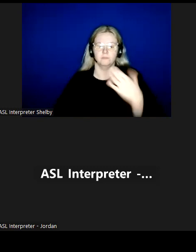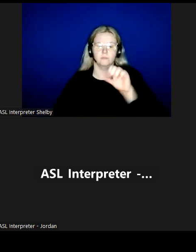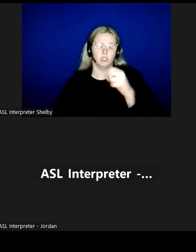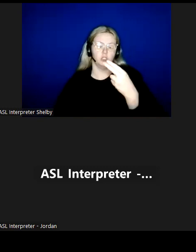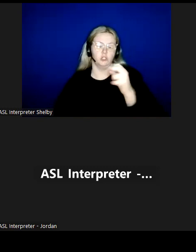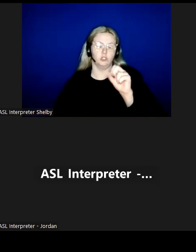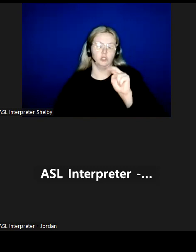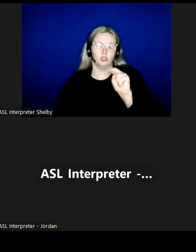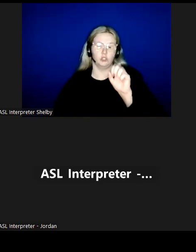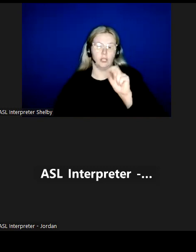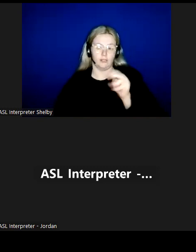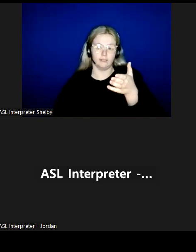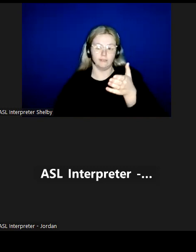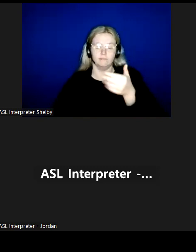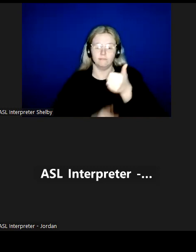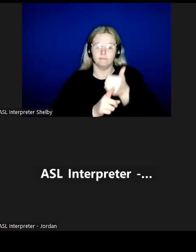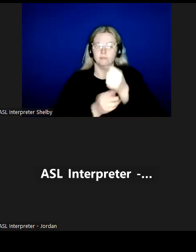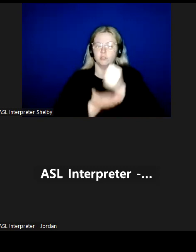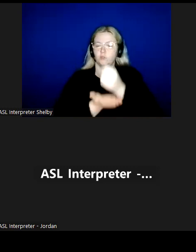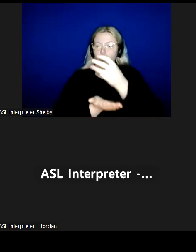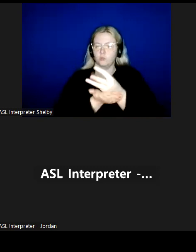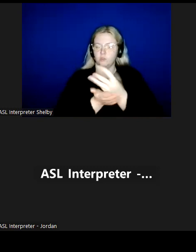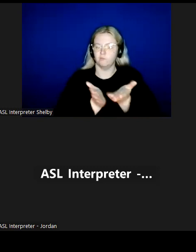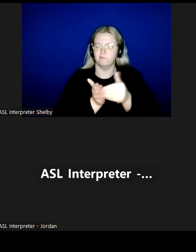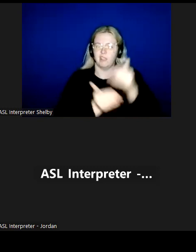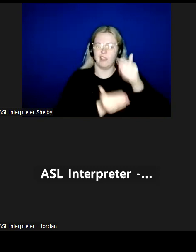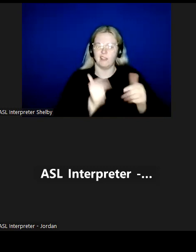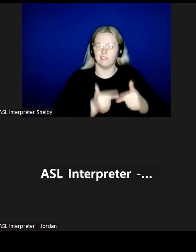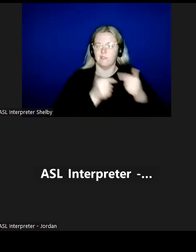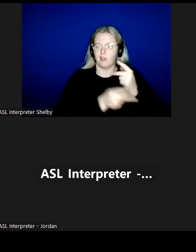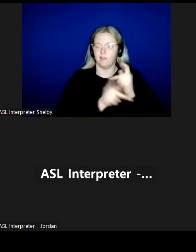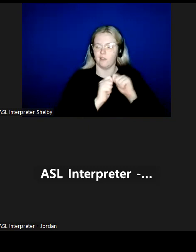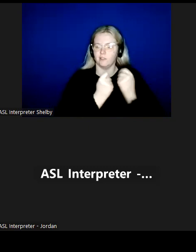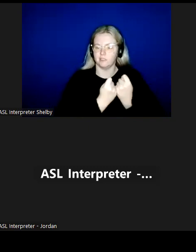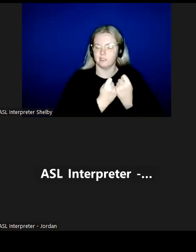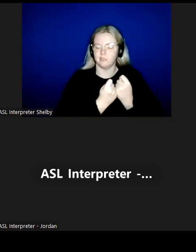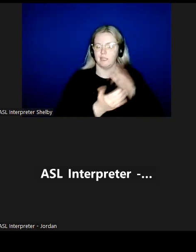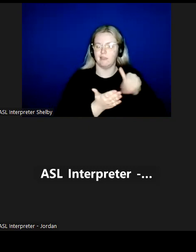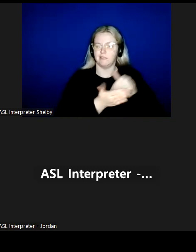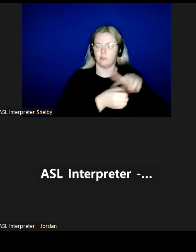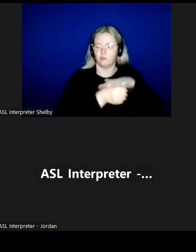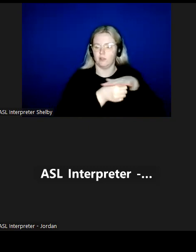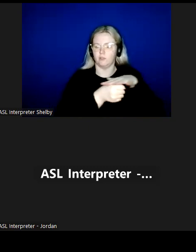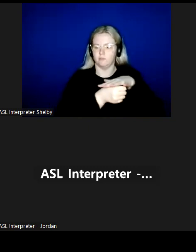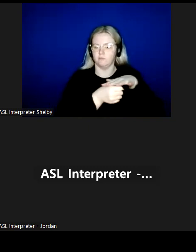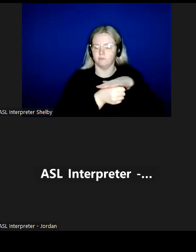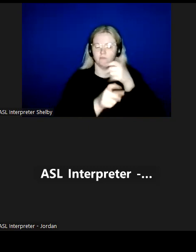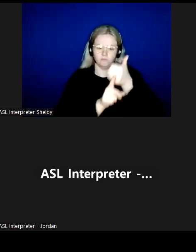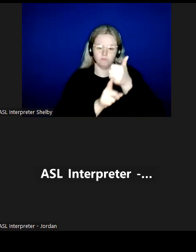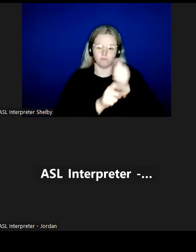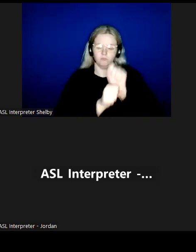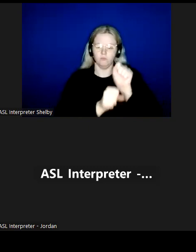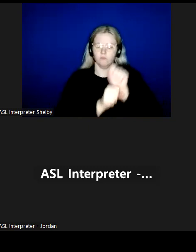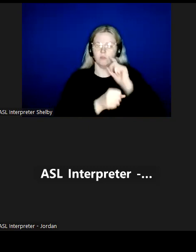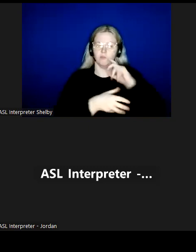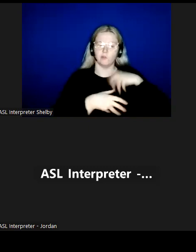Shannon is a social worker with the palliative and end-of-life care team in Central Zone. She works as a grief and